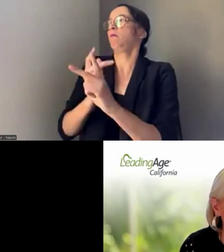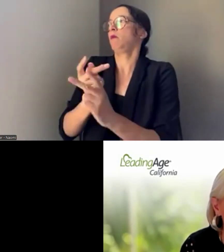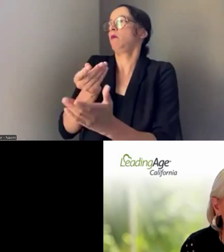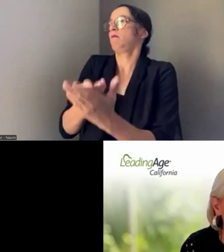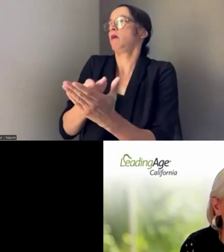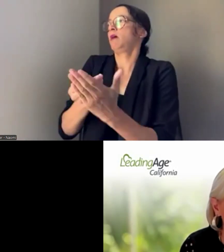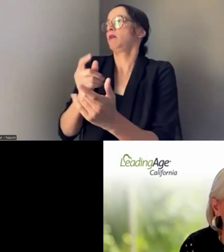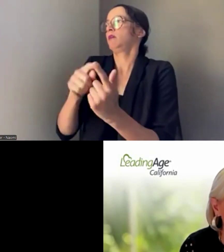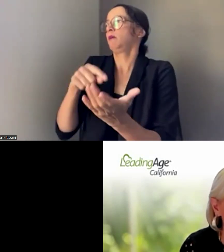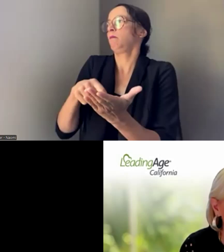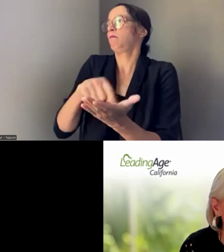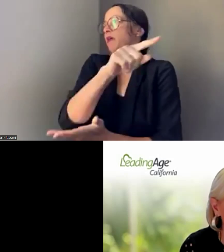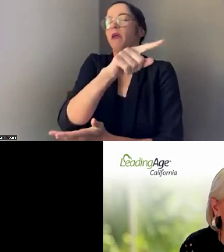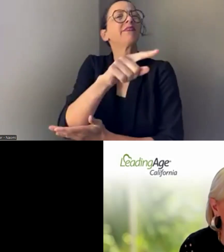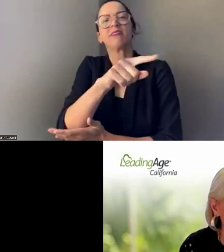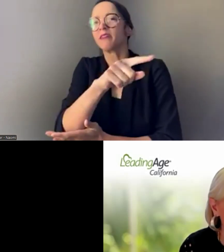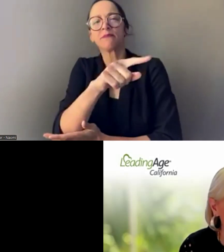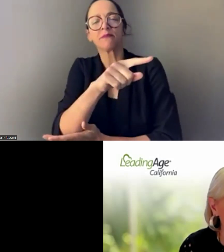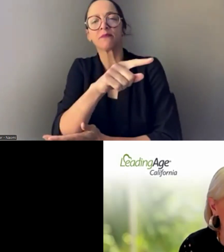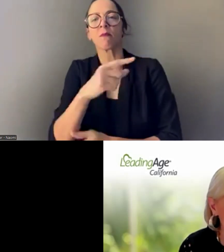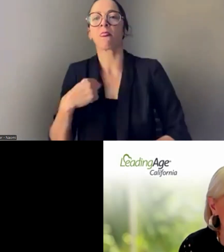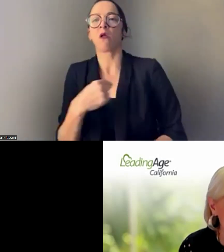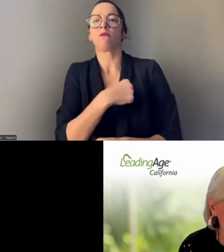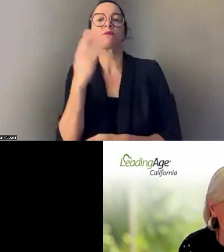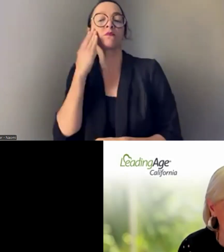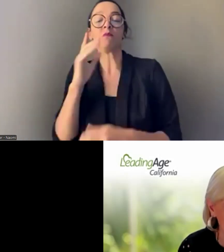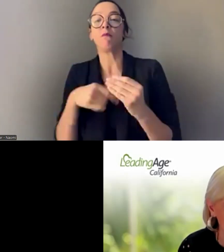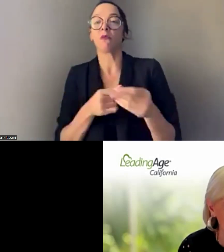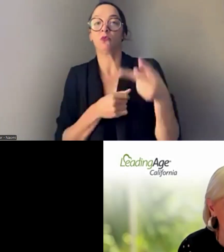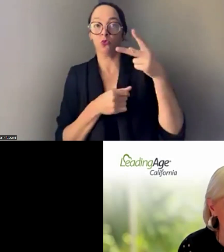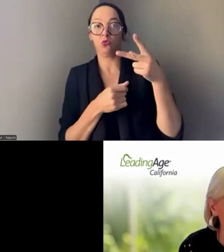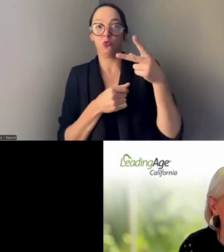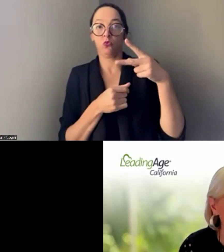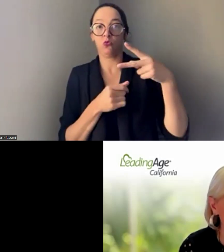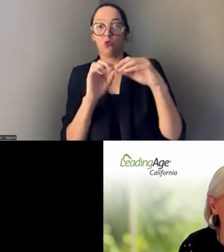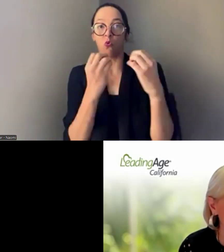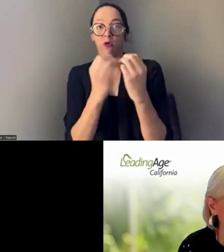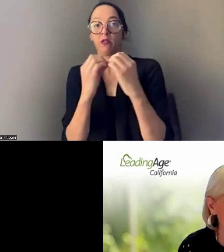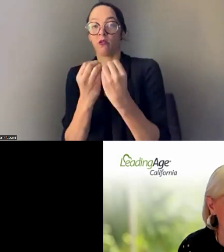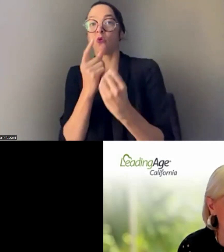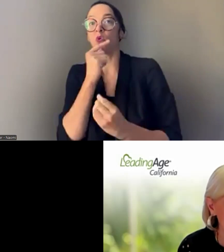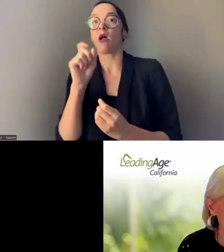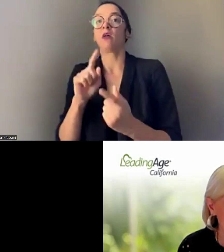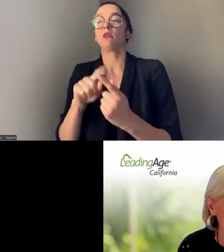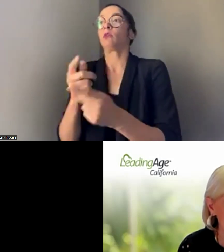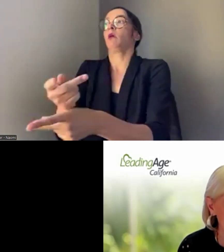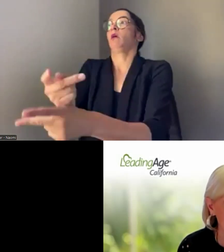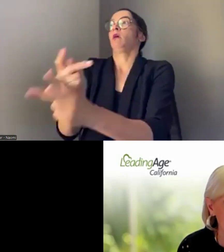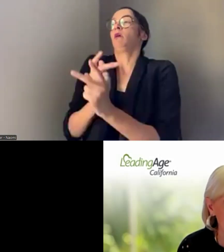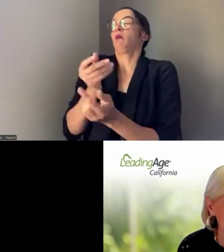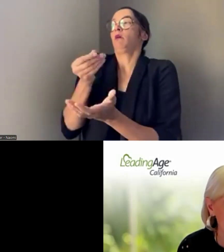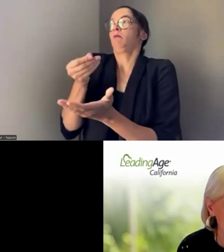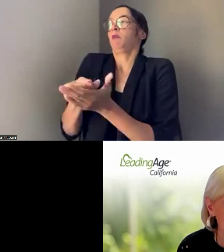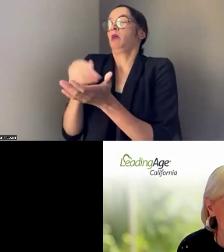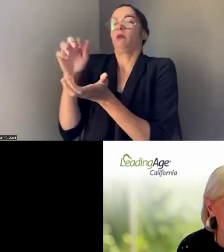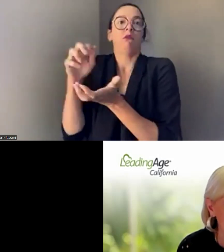pay. And we are aware of 2 organizations that did take out loans during recent grant processes because they weren't